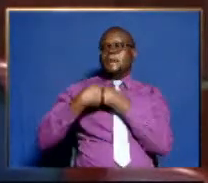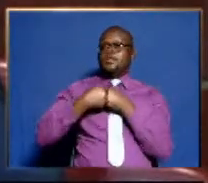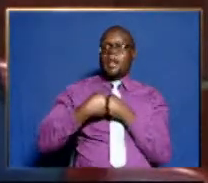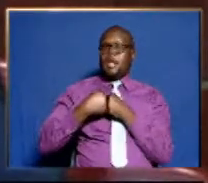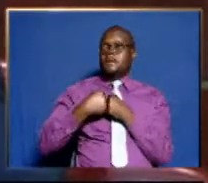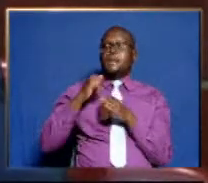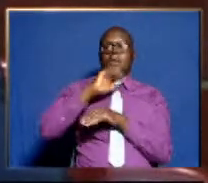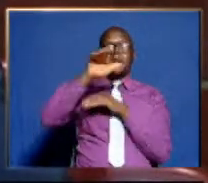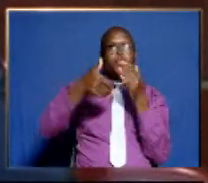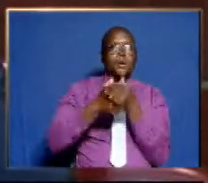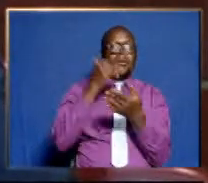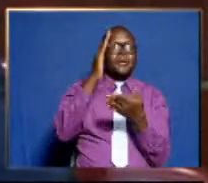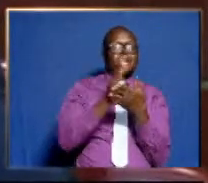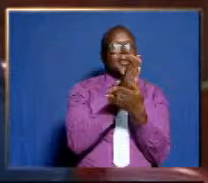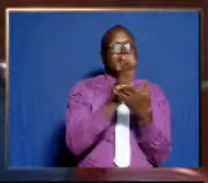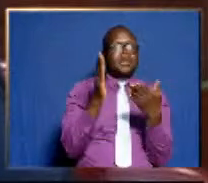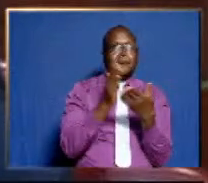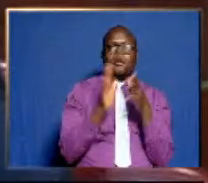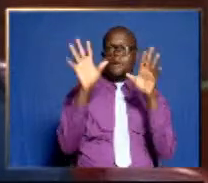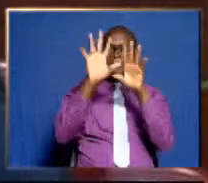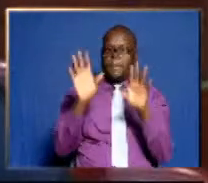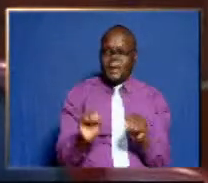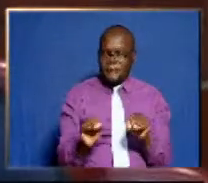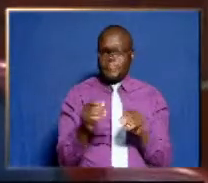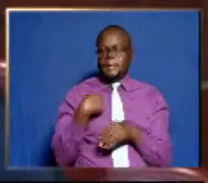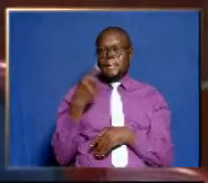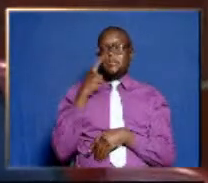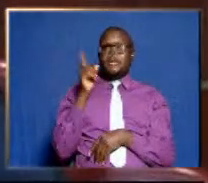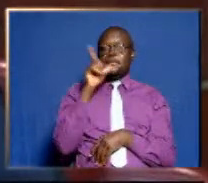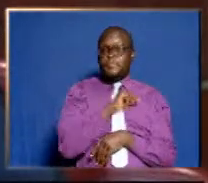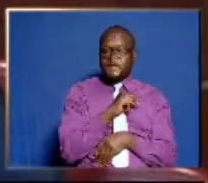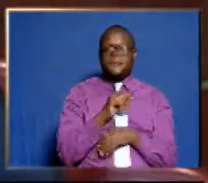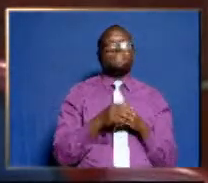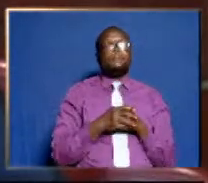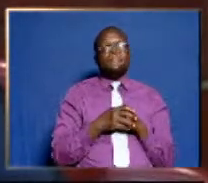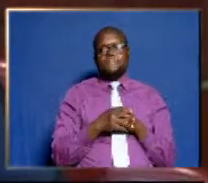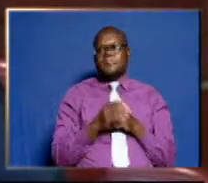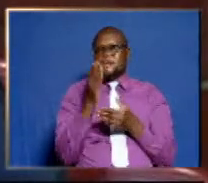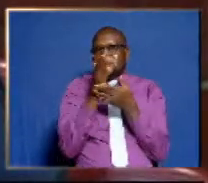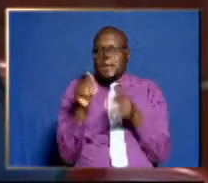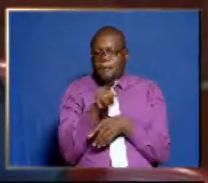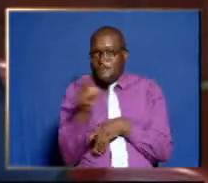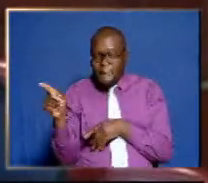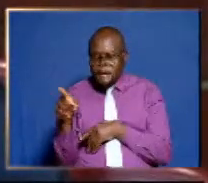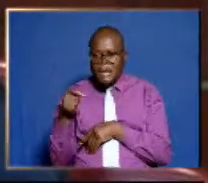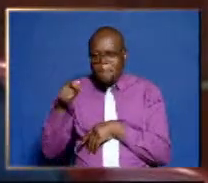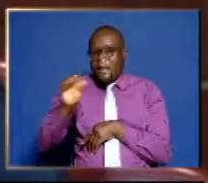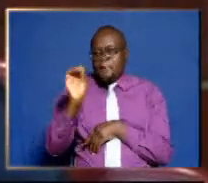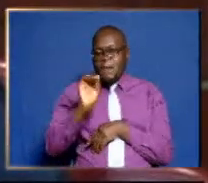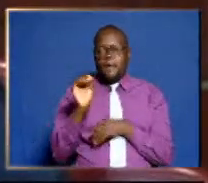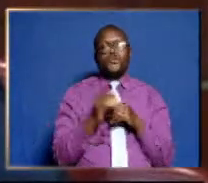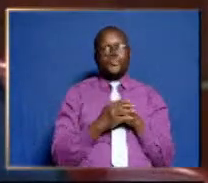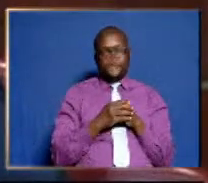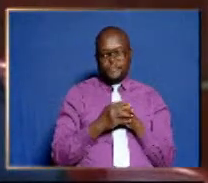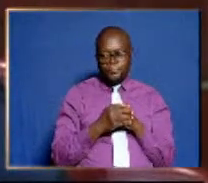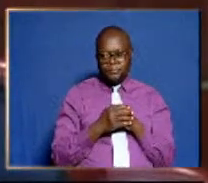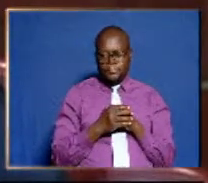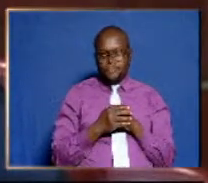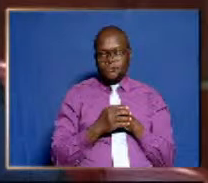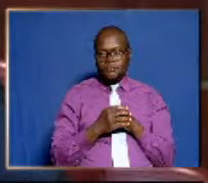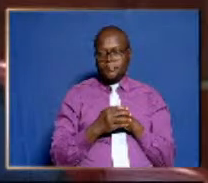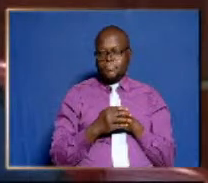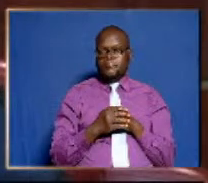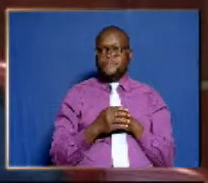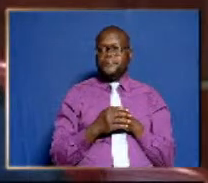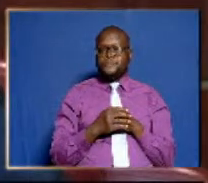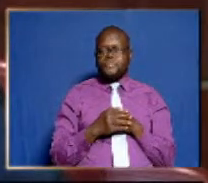almost all sectors of the budget. It is noted that the veracity of some of these, of course, these pending bills is also in doubt.